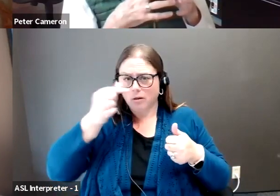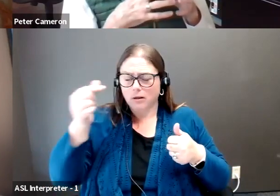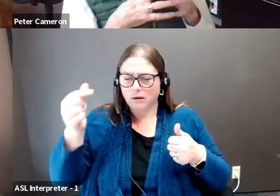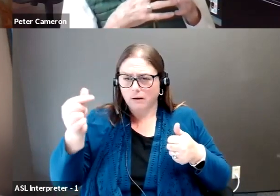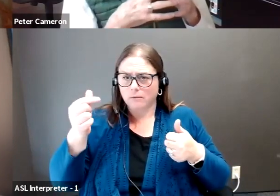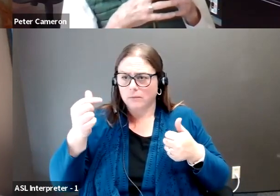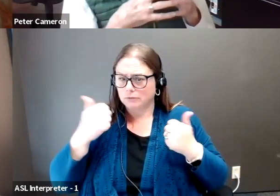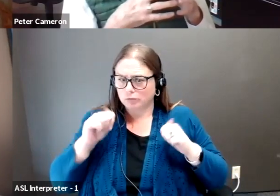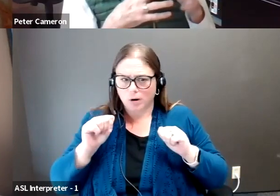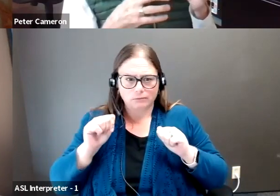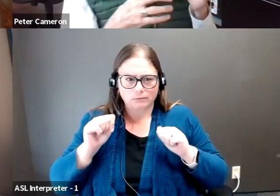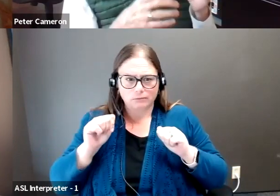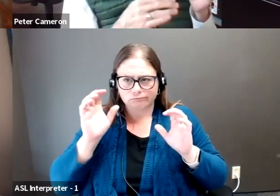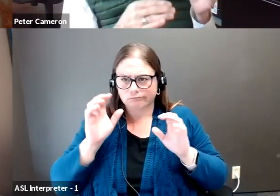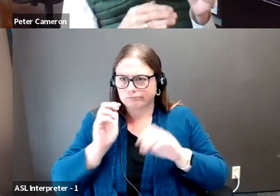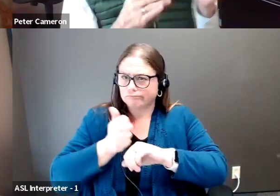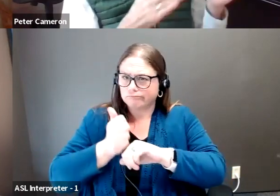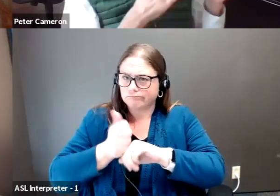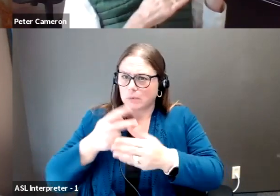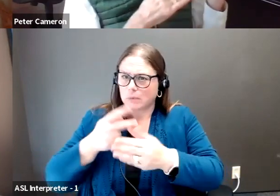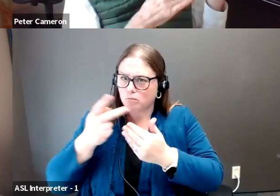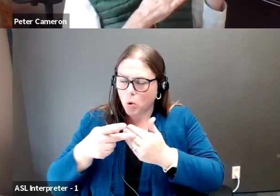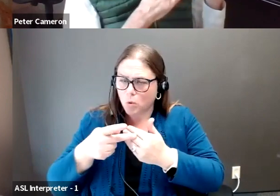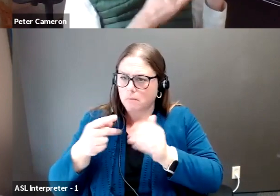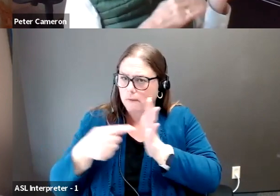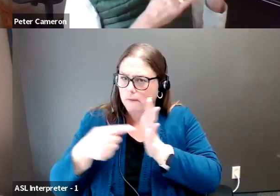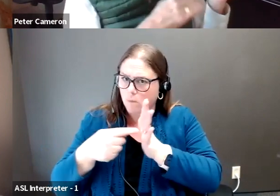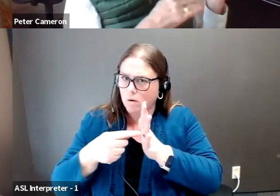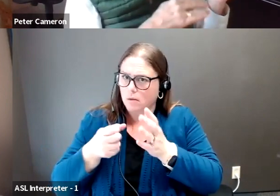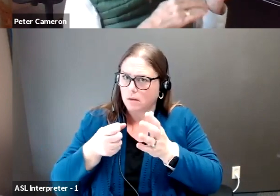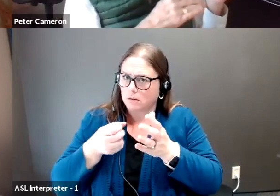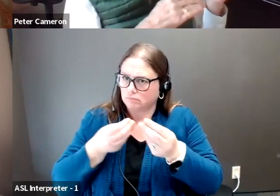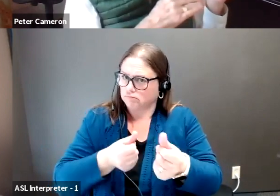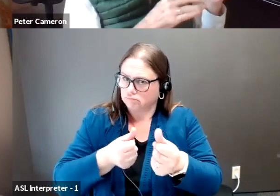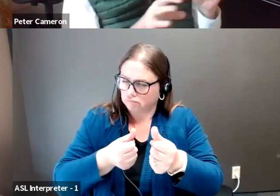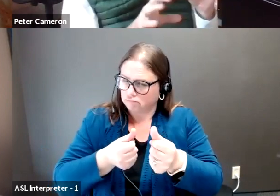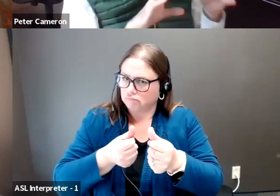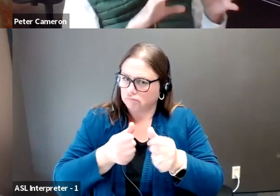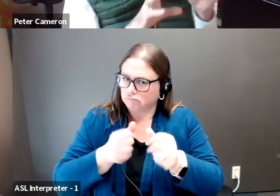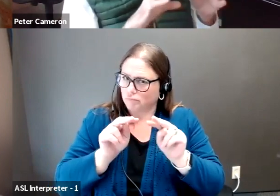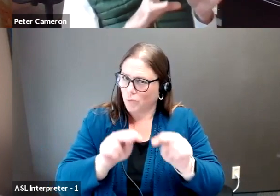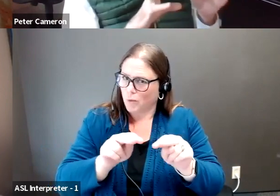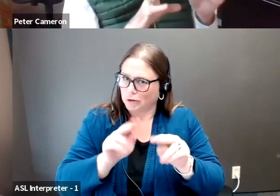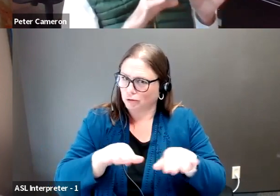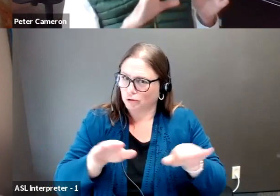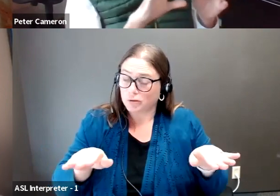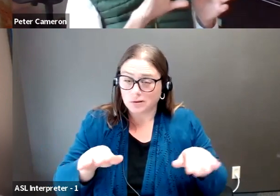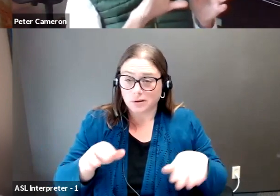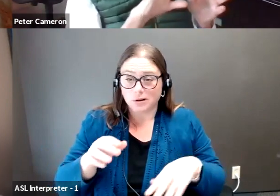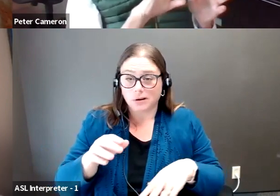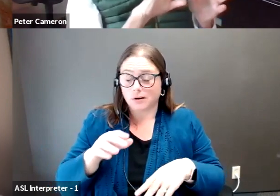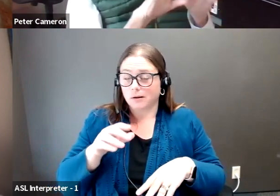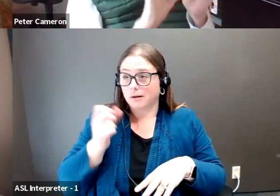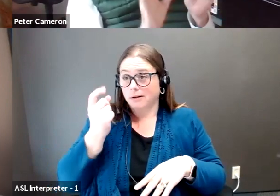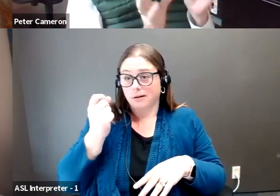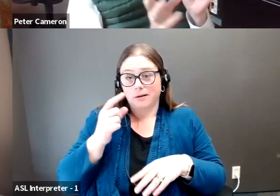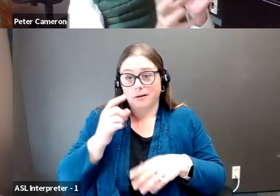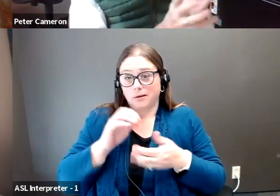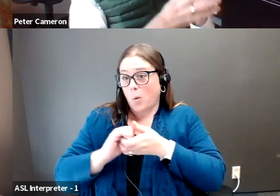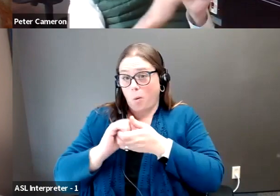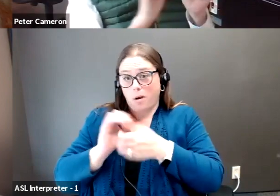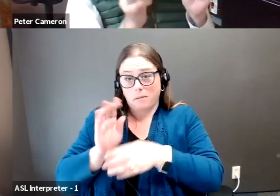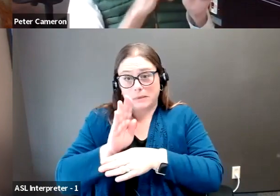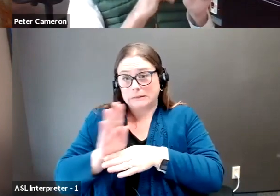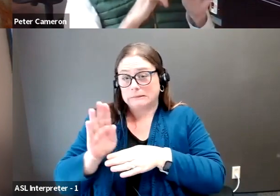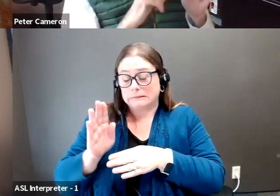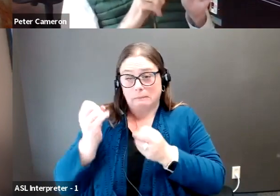affordable childcare, and co-ops have been trying to do that for years, and it's not clear yet how the co-op model will